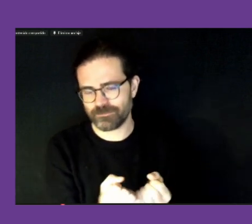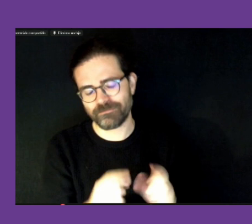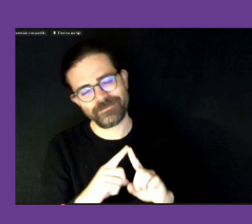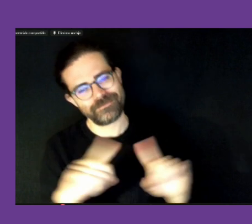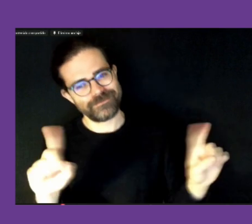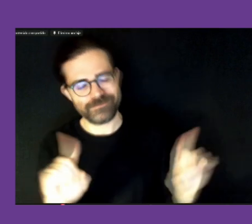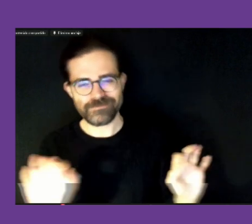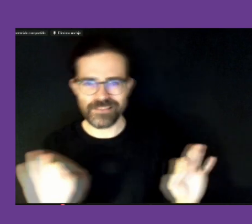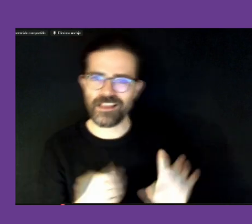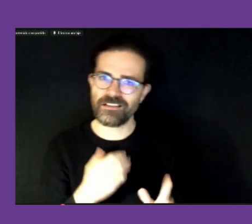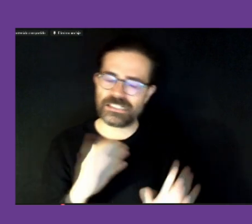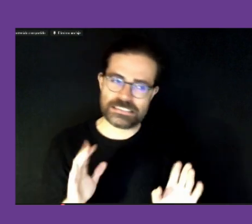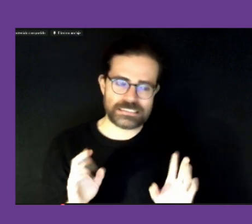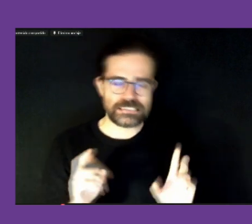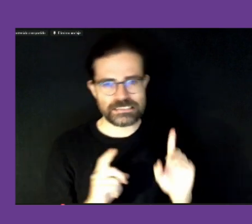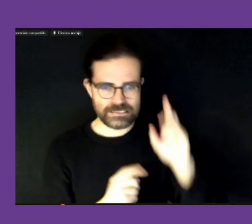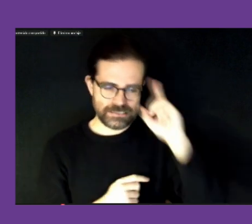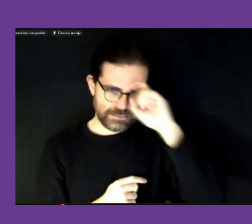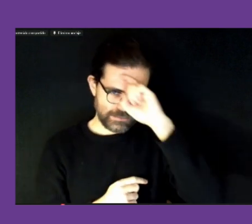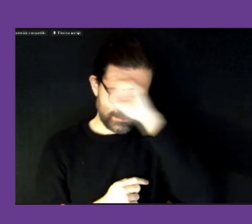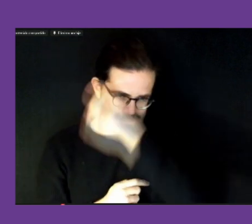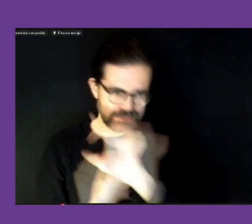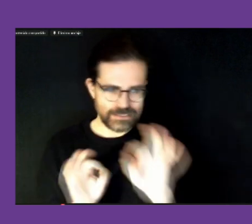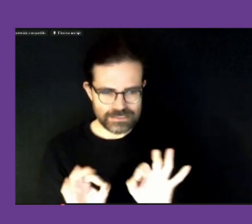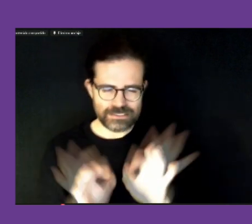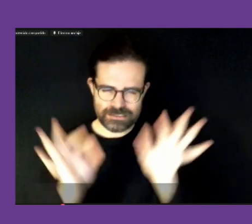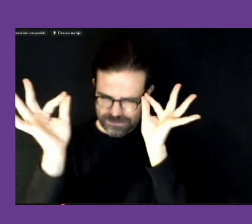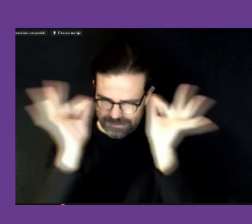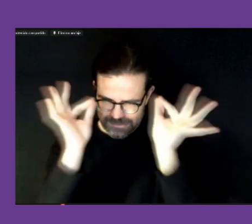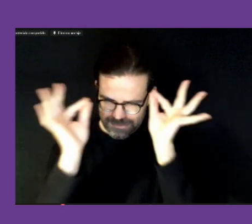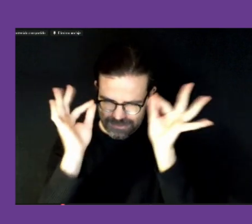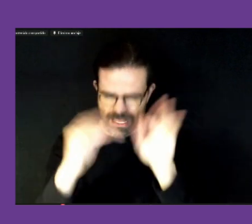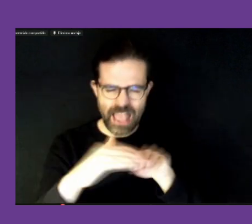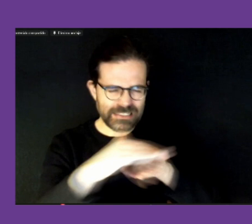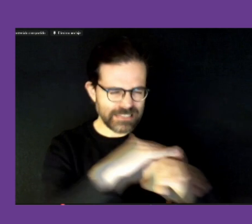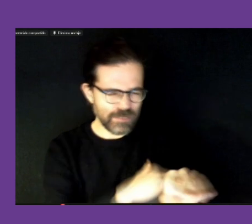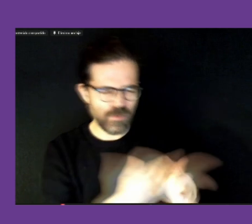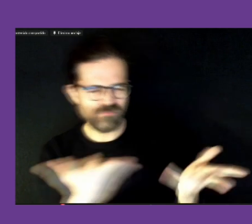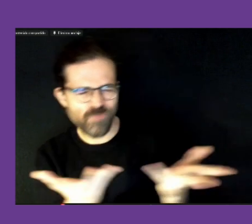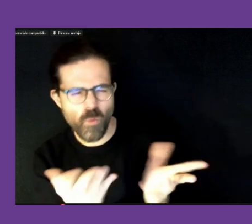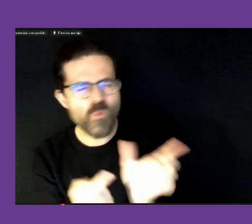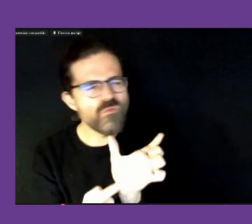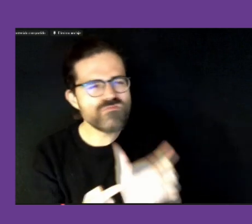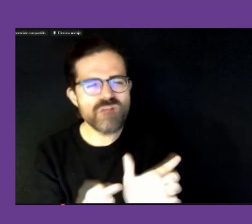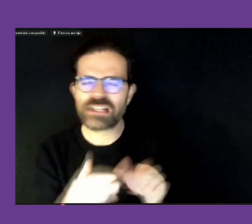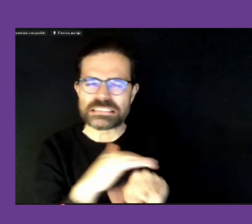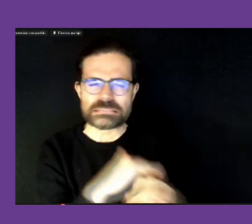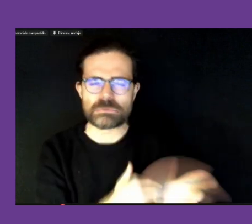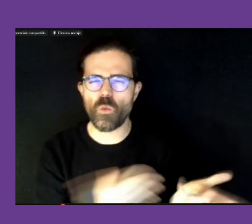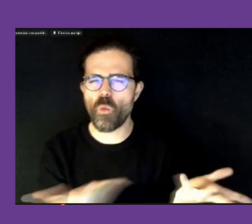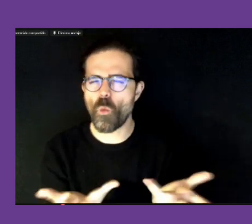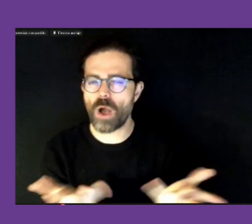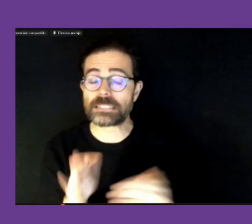tricky. It gets into the nitty-gritty detail, what is accessible, what is not. Standards are a tool